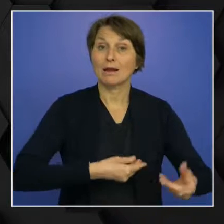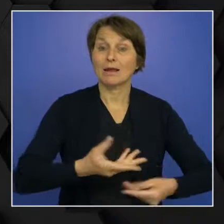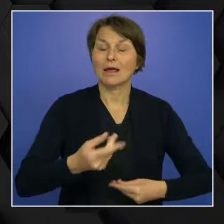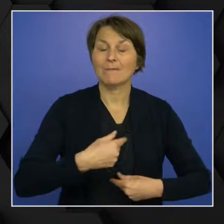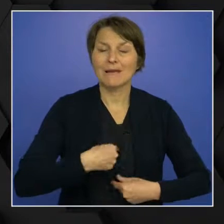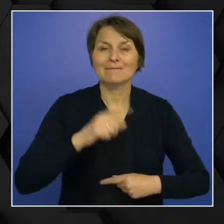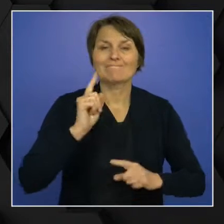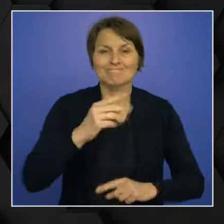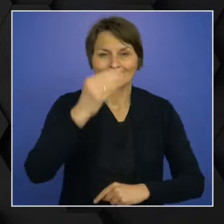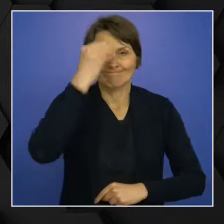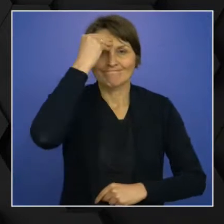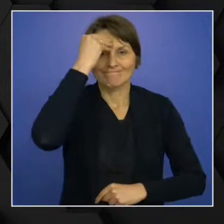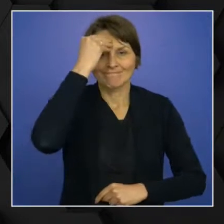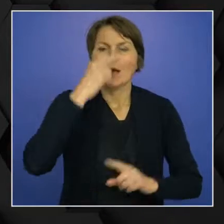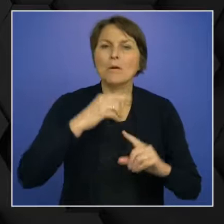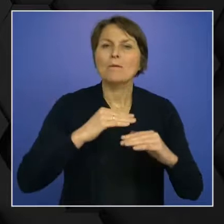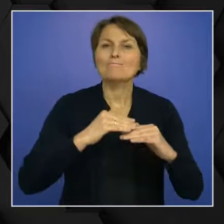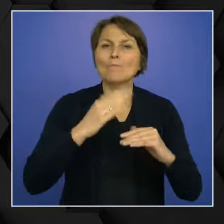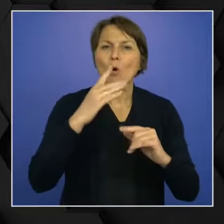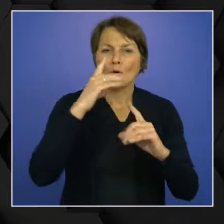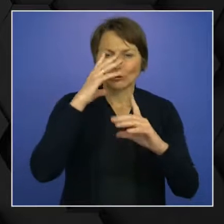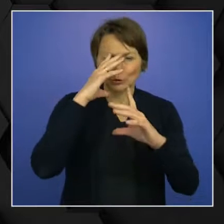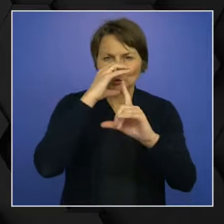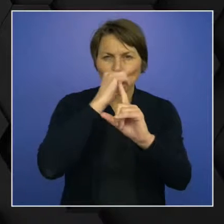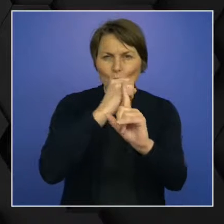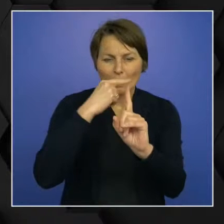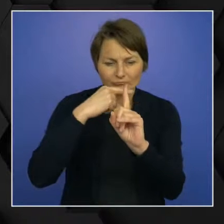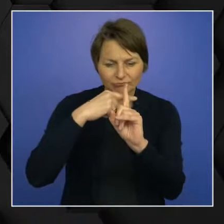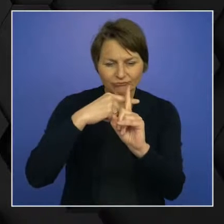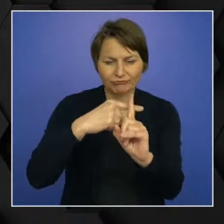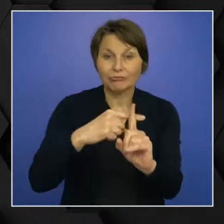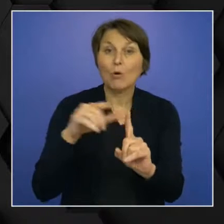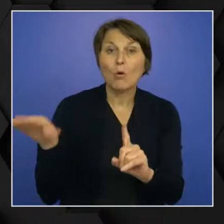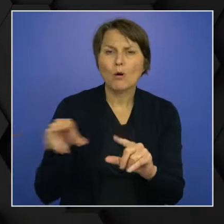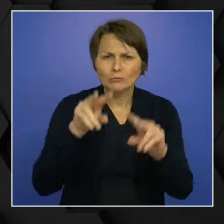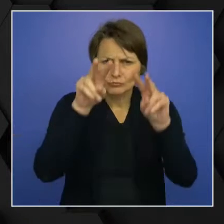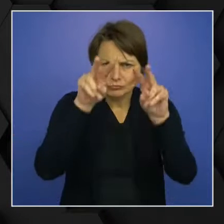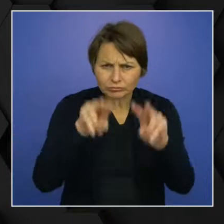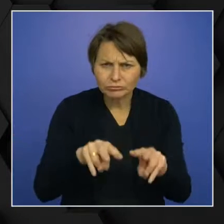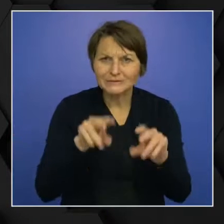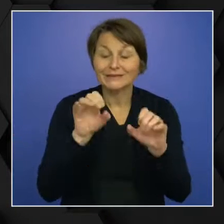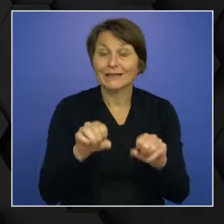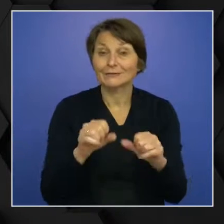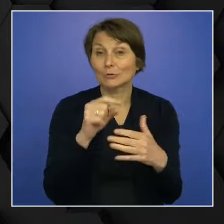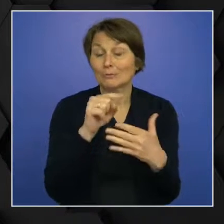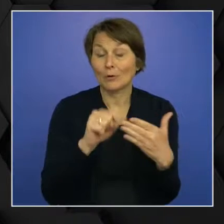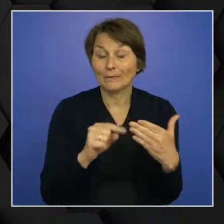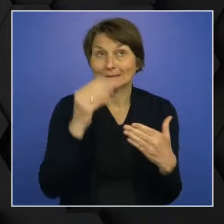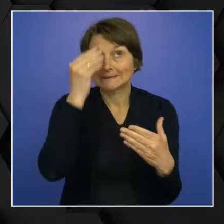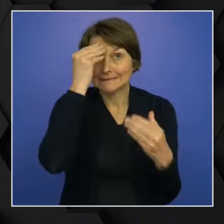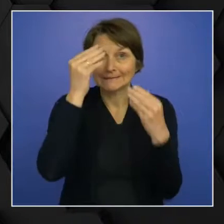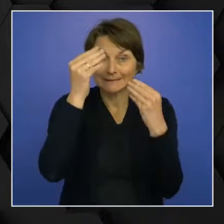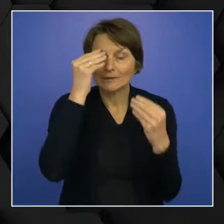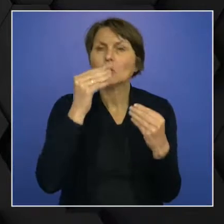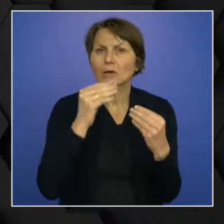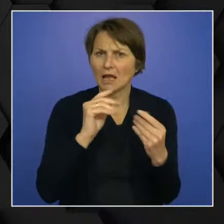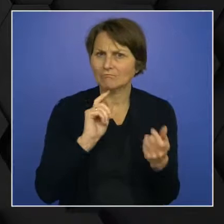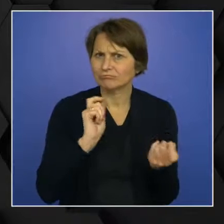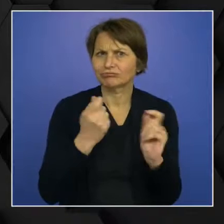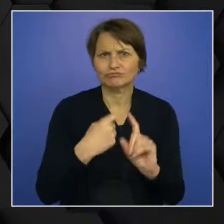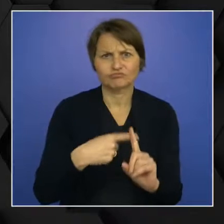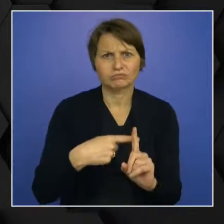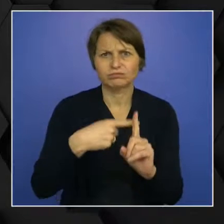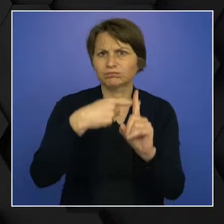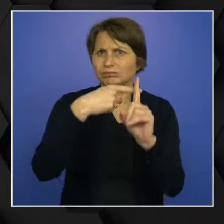that I had to zoom more so that everyone could read it. Yeah. There is so much to win to make your presentation great